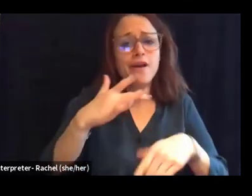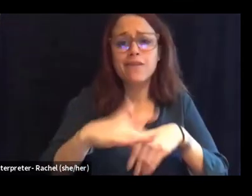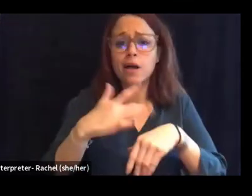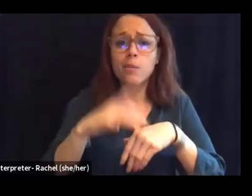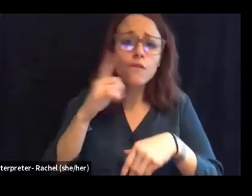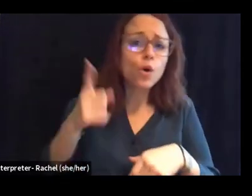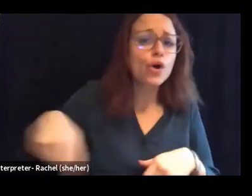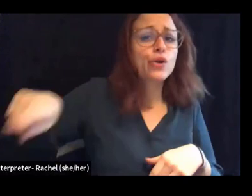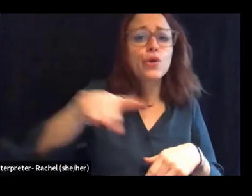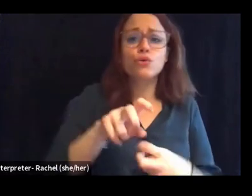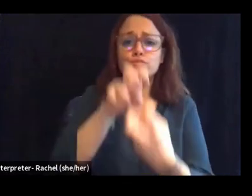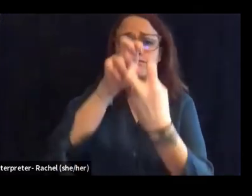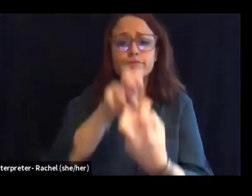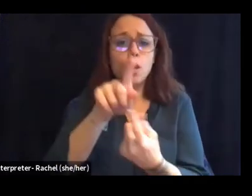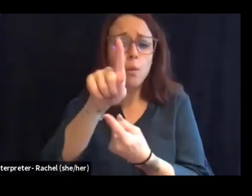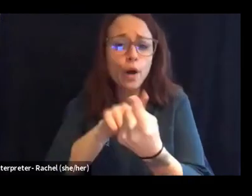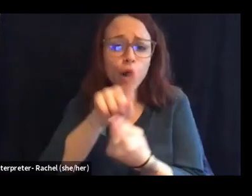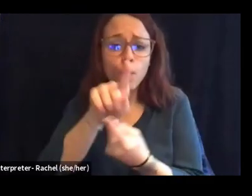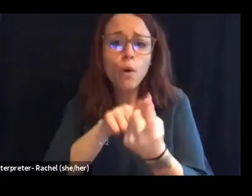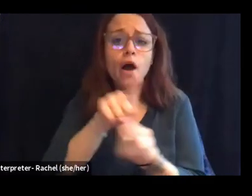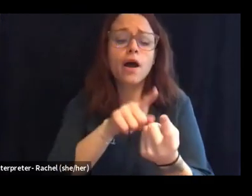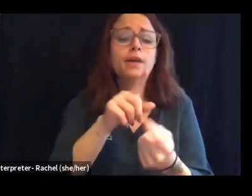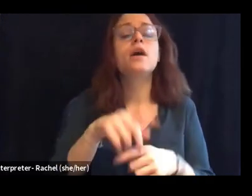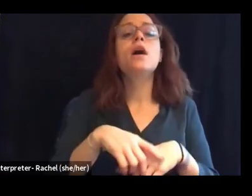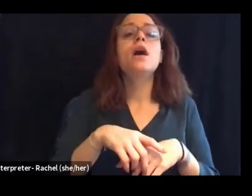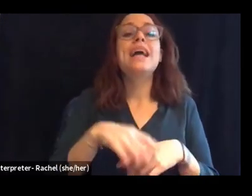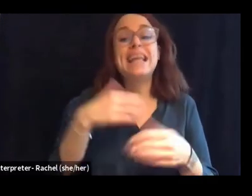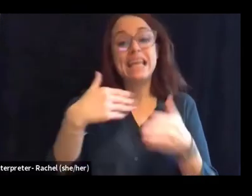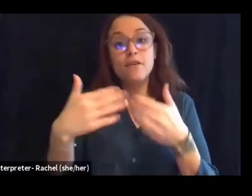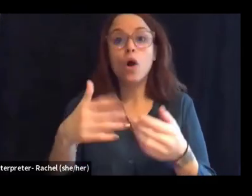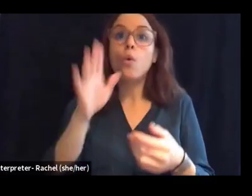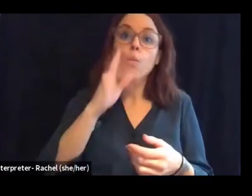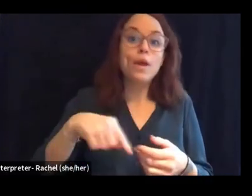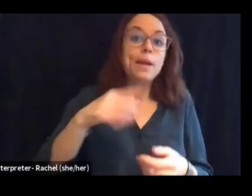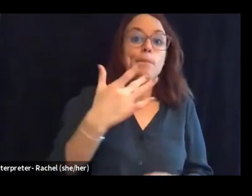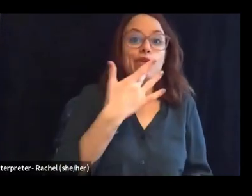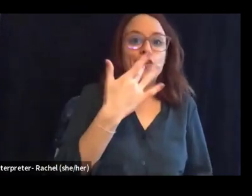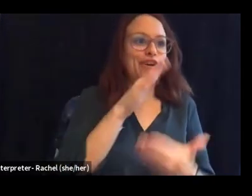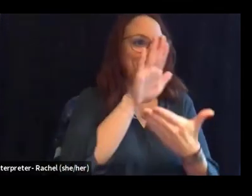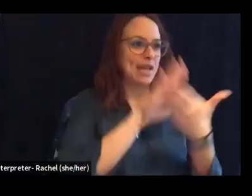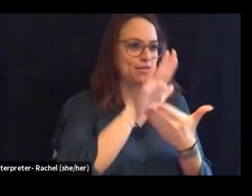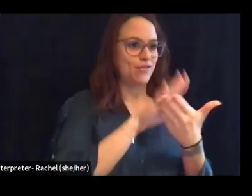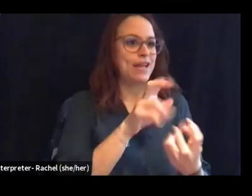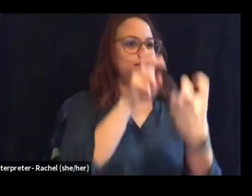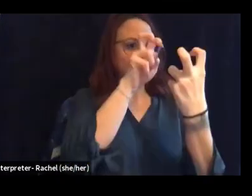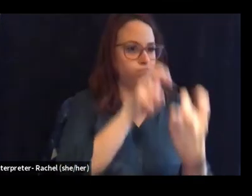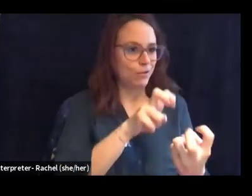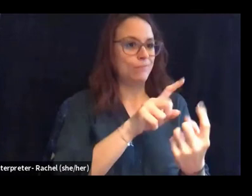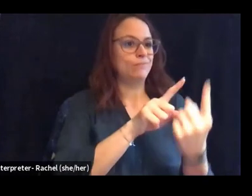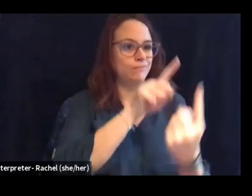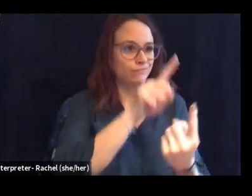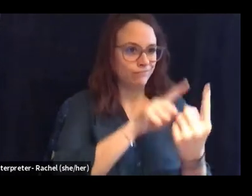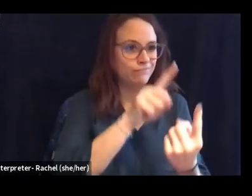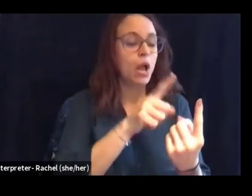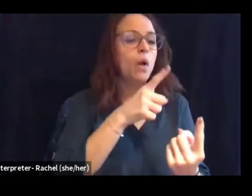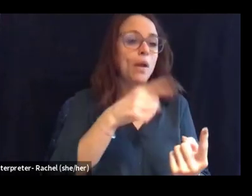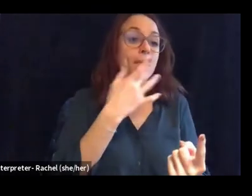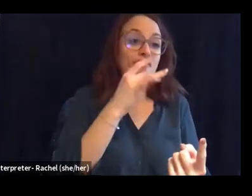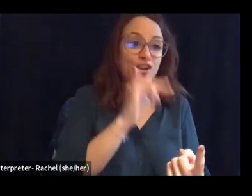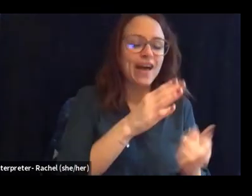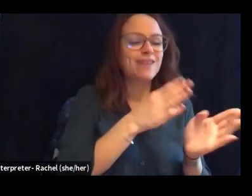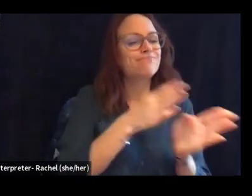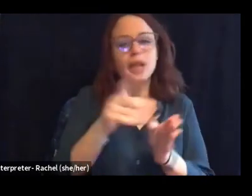mentoring. While we love doing it face-to-face these days, we're doing everything virtually, either by telephone or by email or by video.